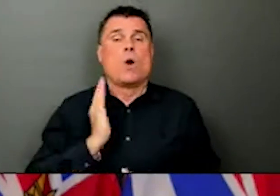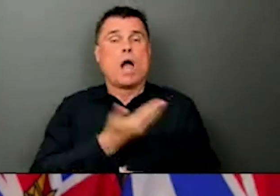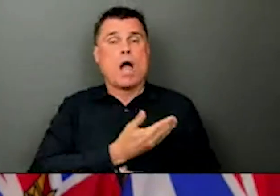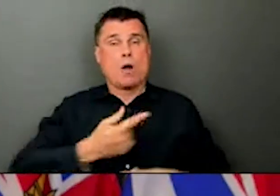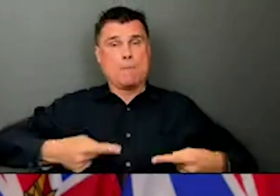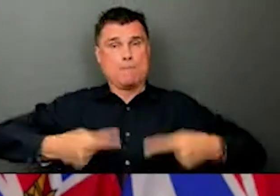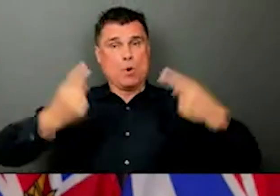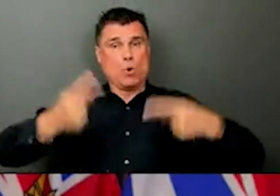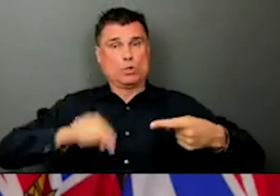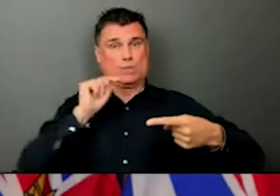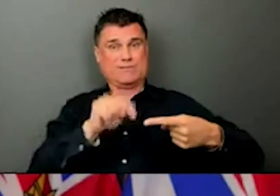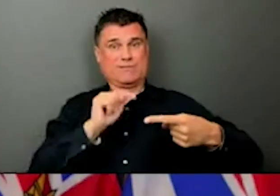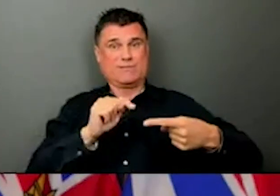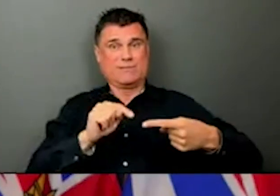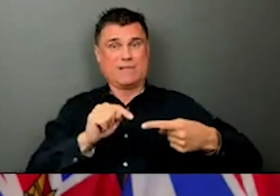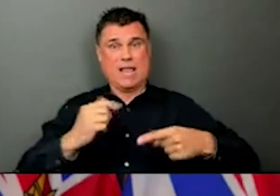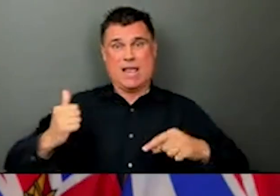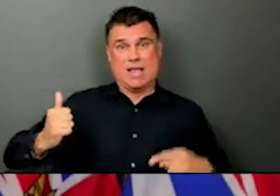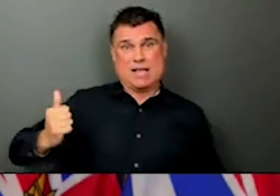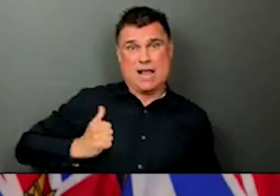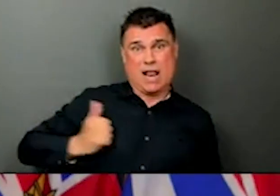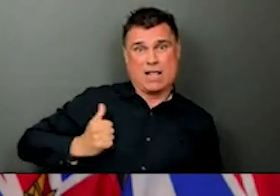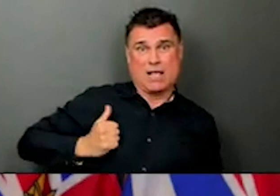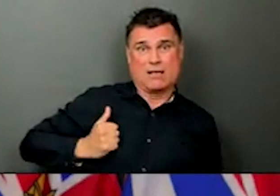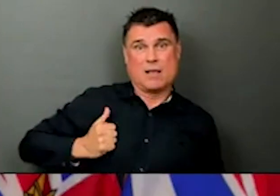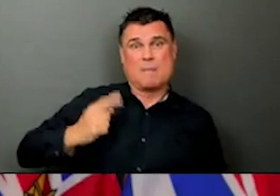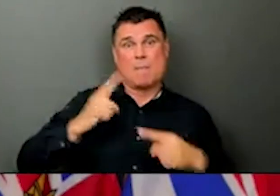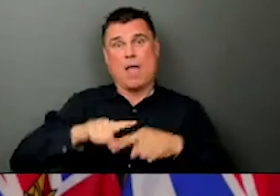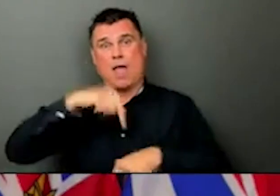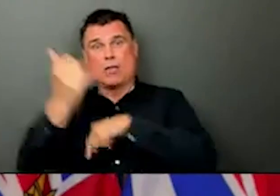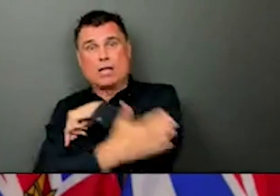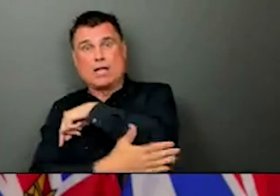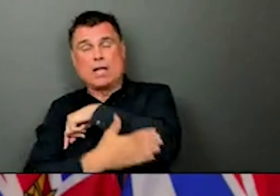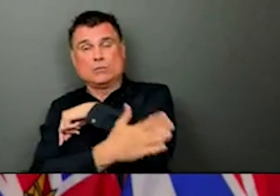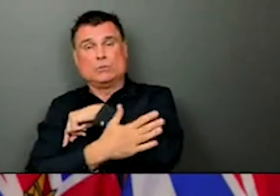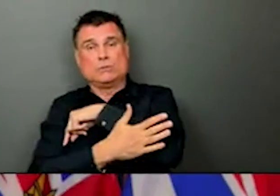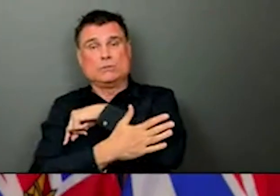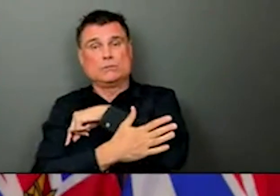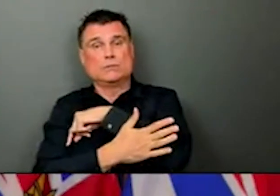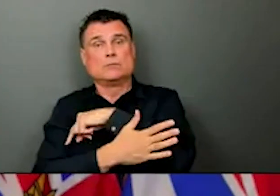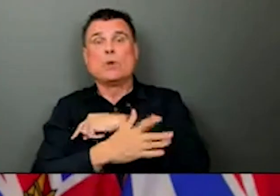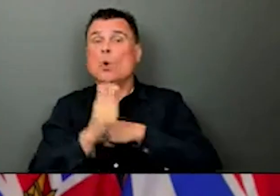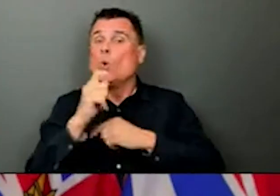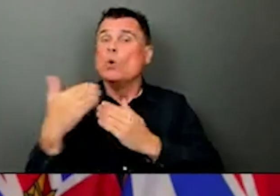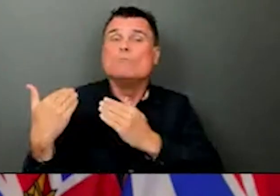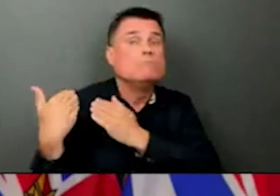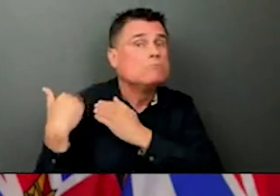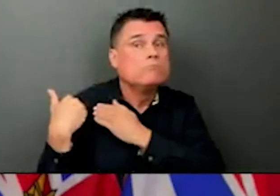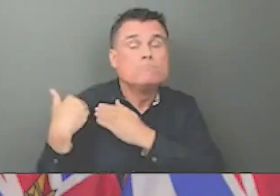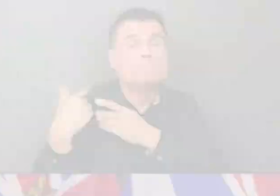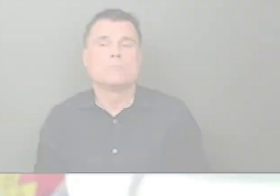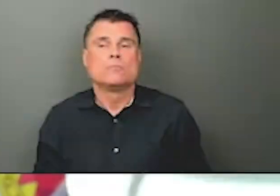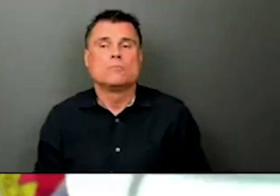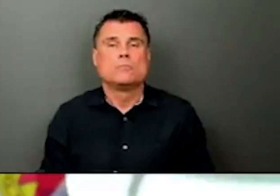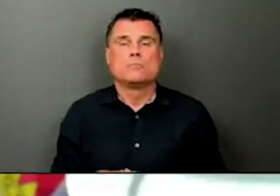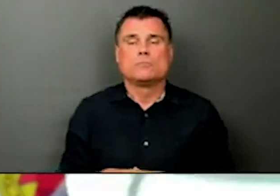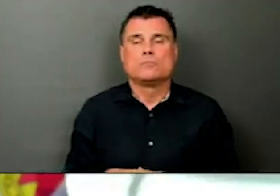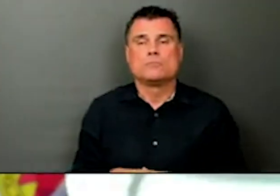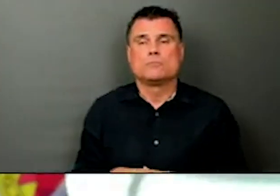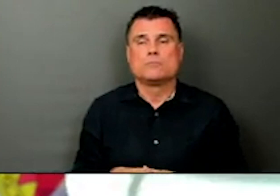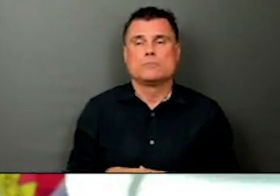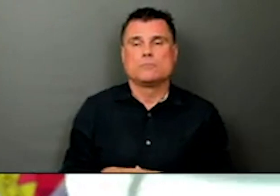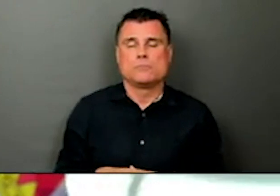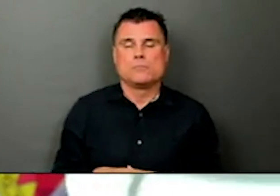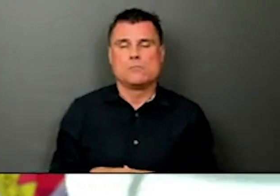that when that happens, steps be taken to ensure that we stay safe, and it would be my expectation that the federal government will do that. But I'm wondering